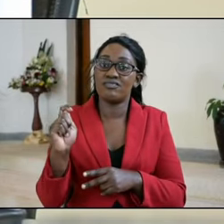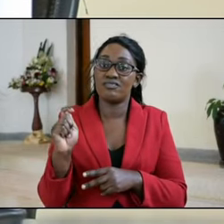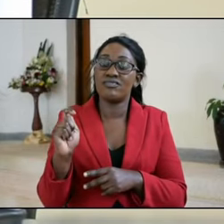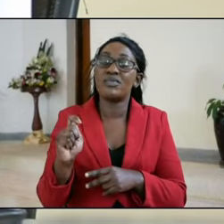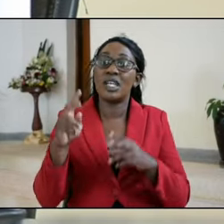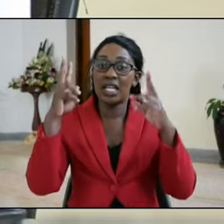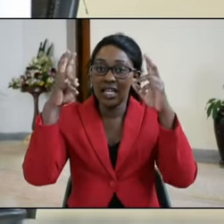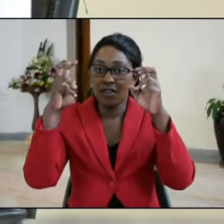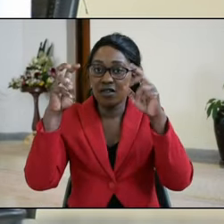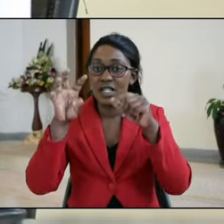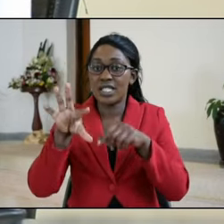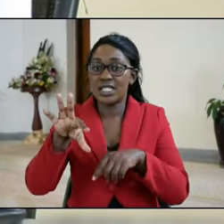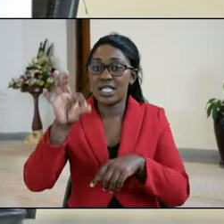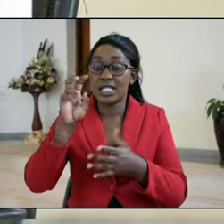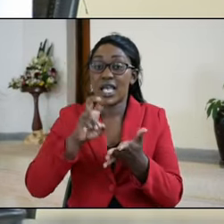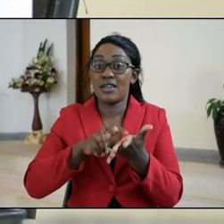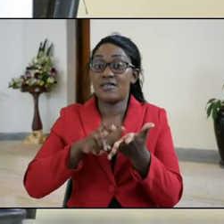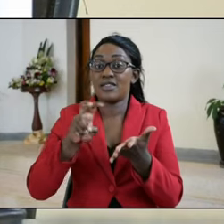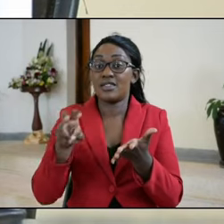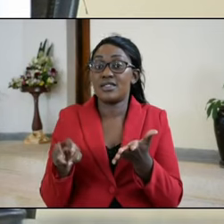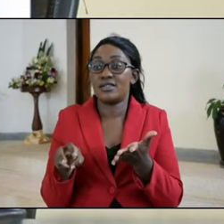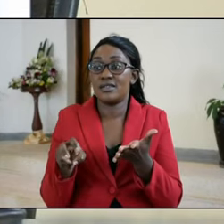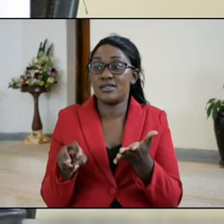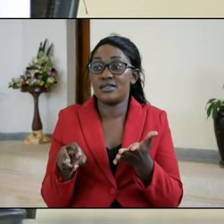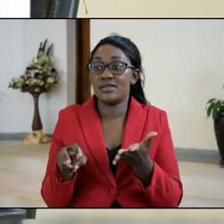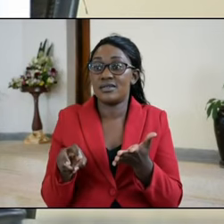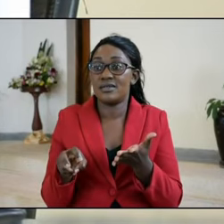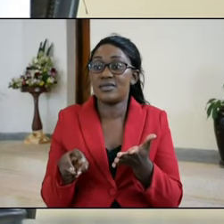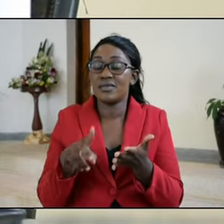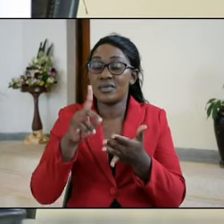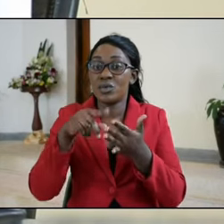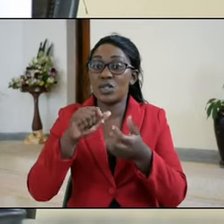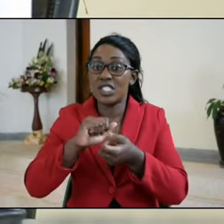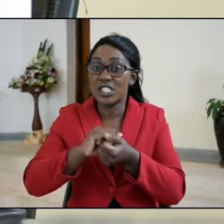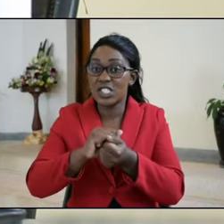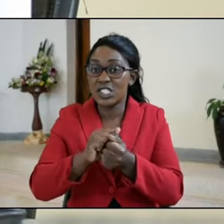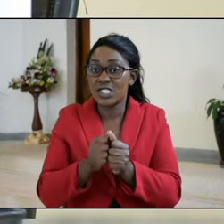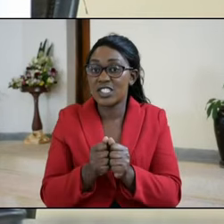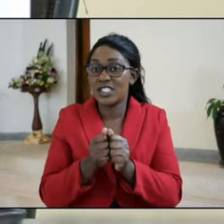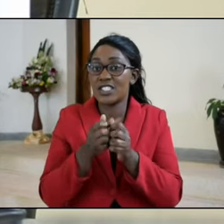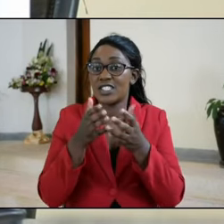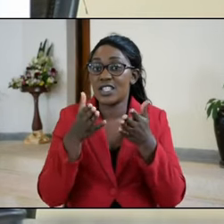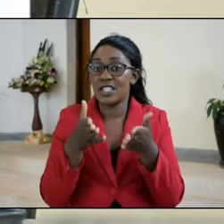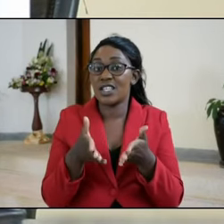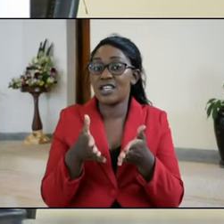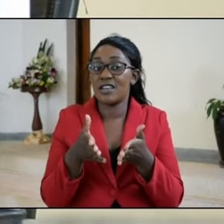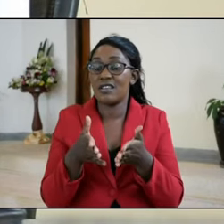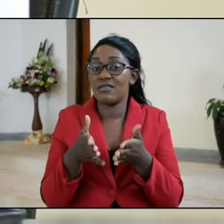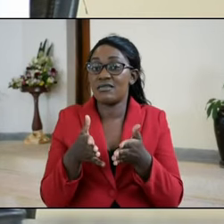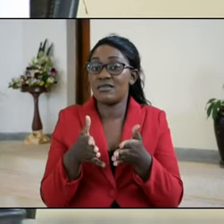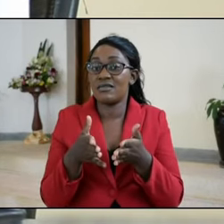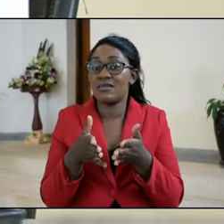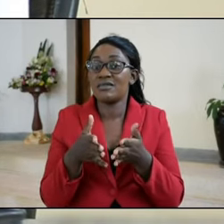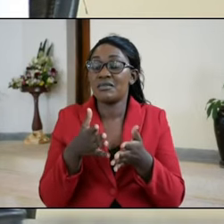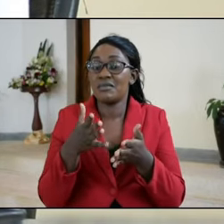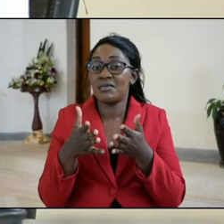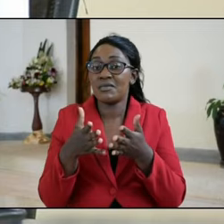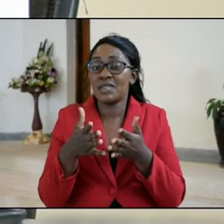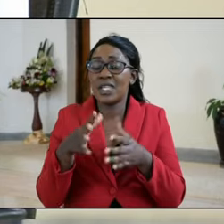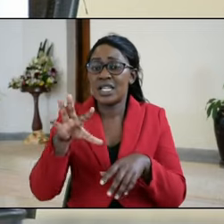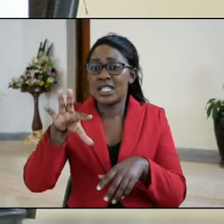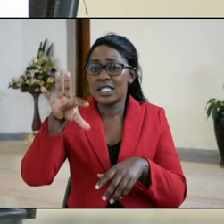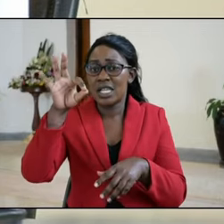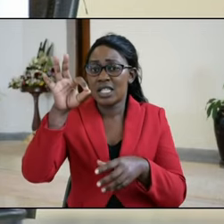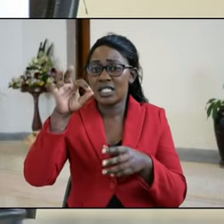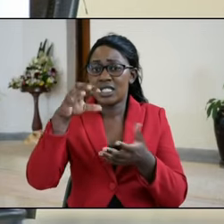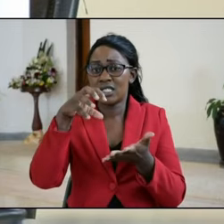advantage of the various changes that are happening, the various things that come along in our lives. He takes advantage of the situation